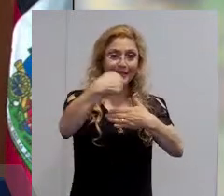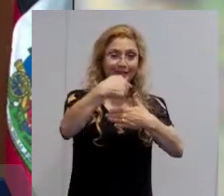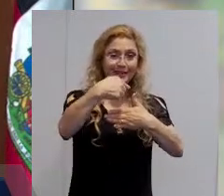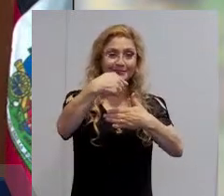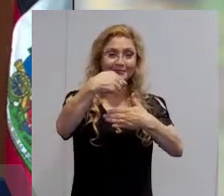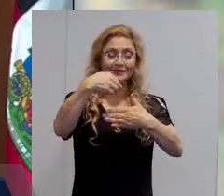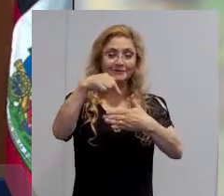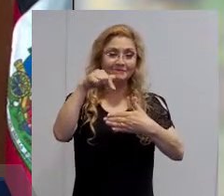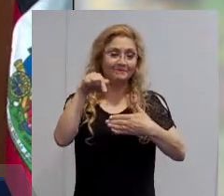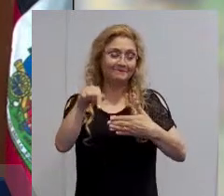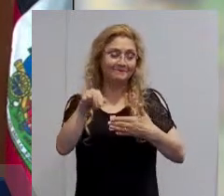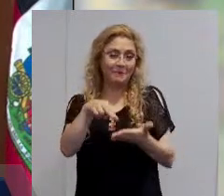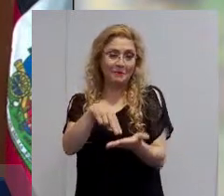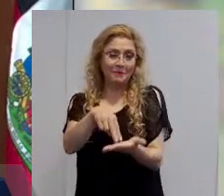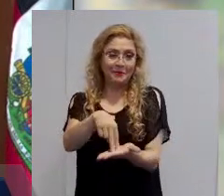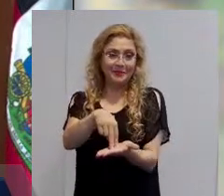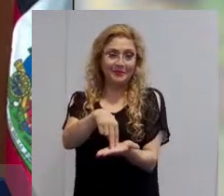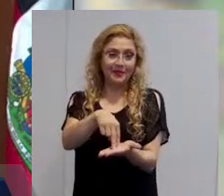America.